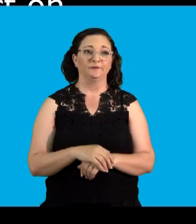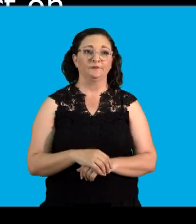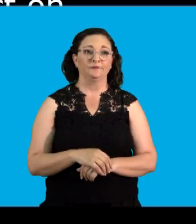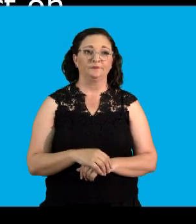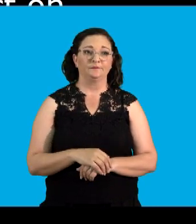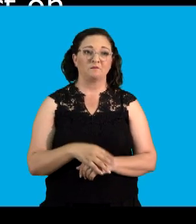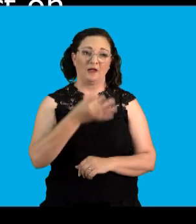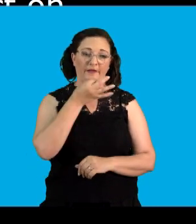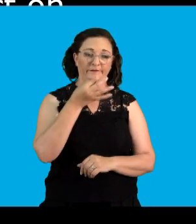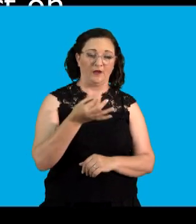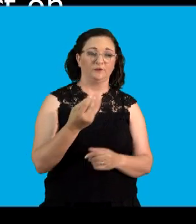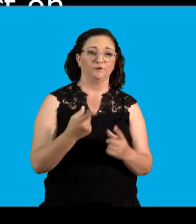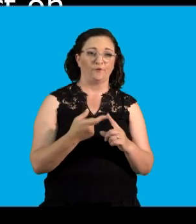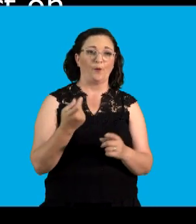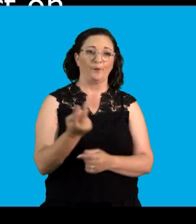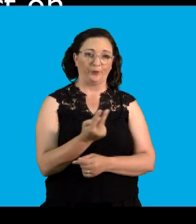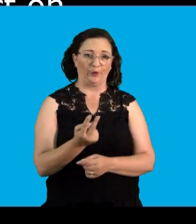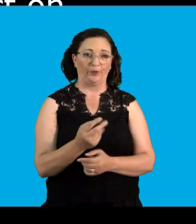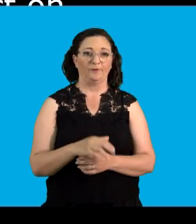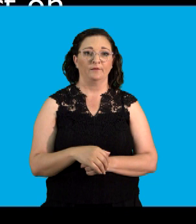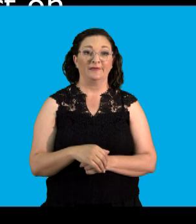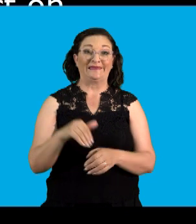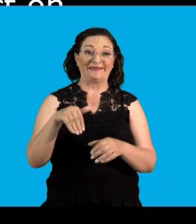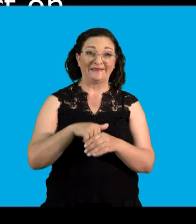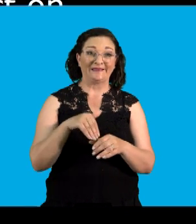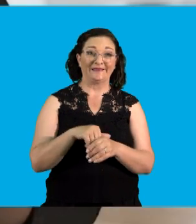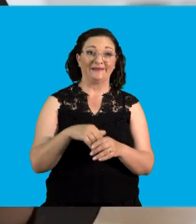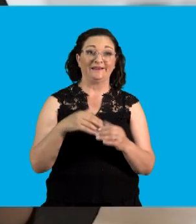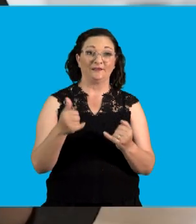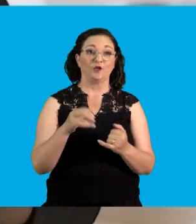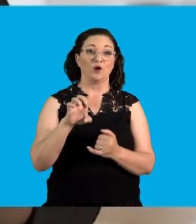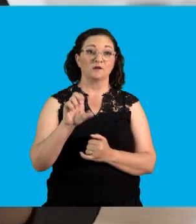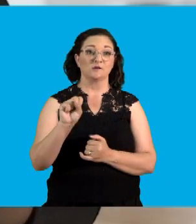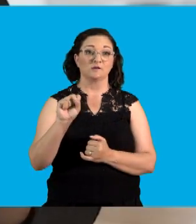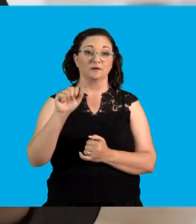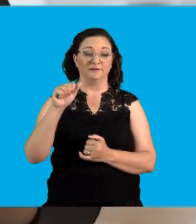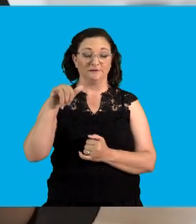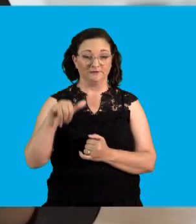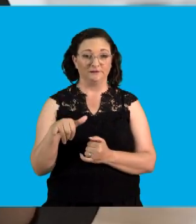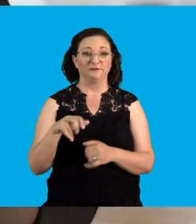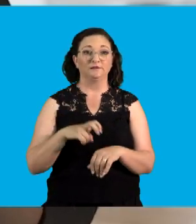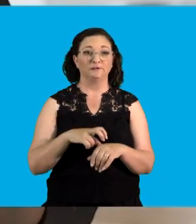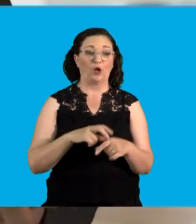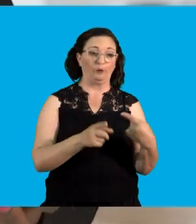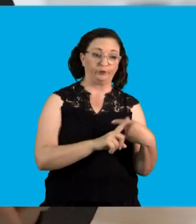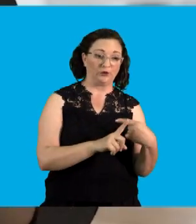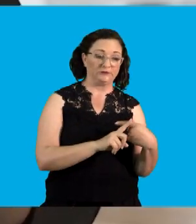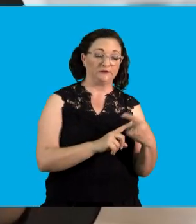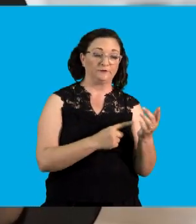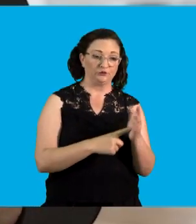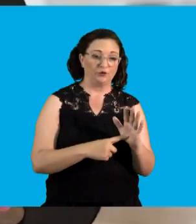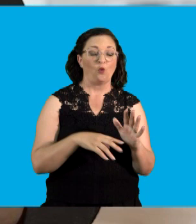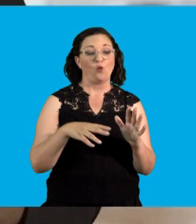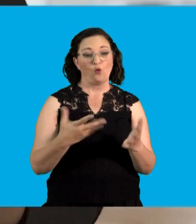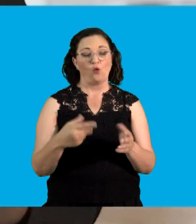negatives. So don't forget that. So in your question, in your essay rather, you have to show either the